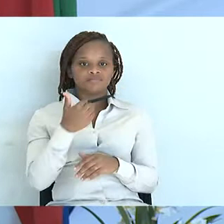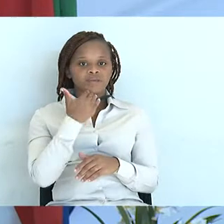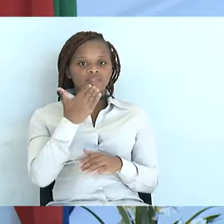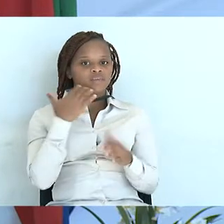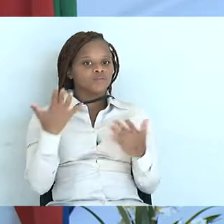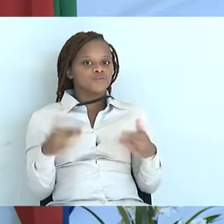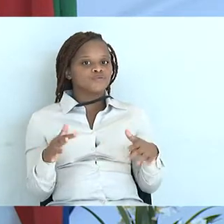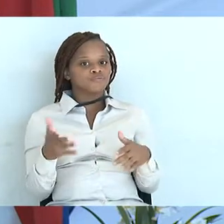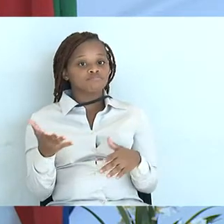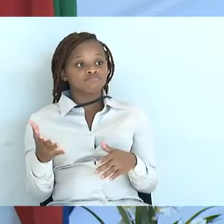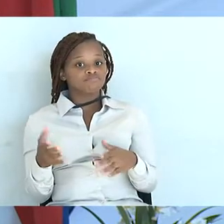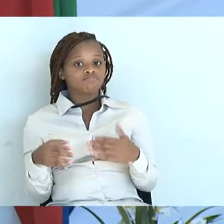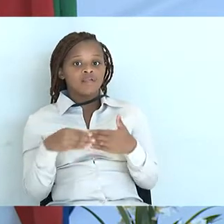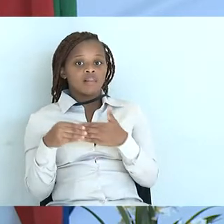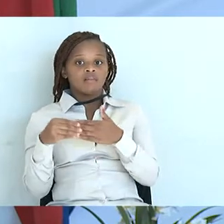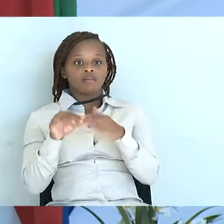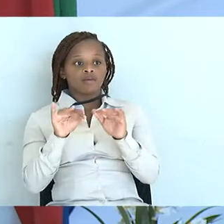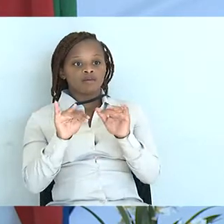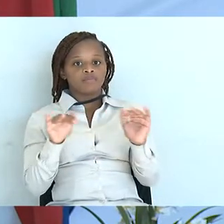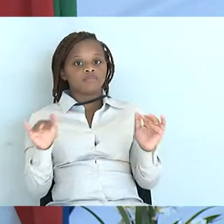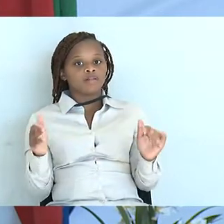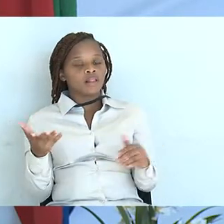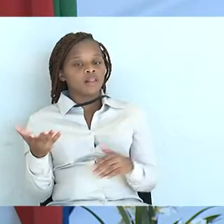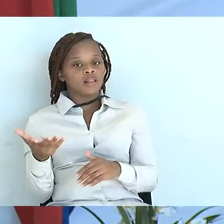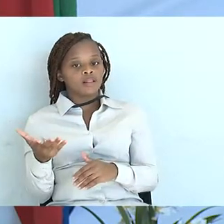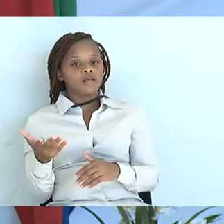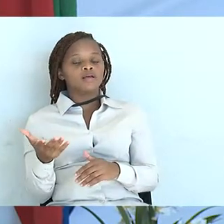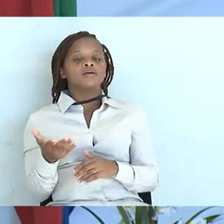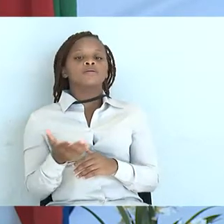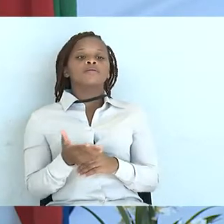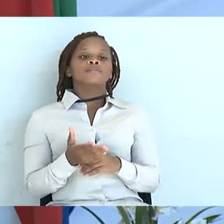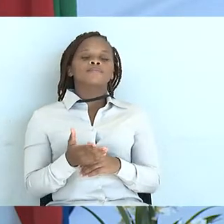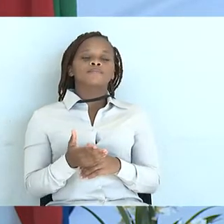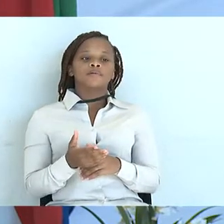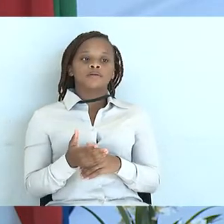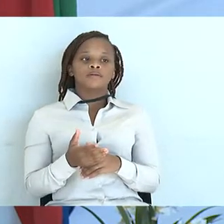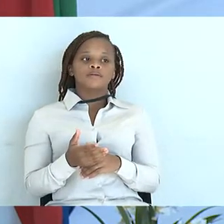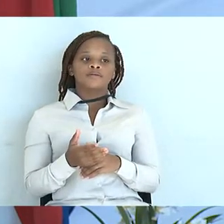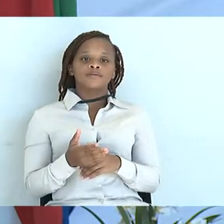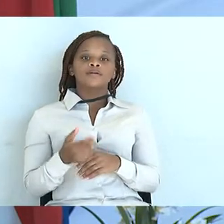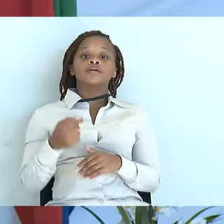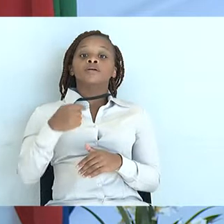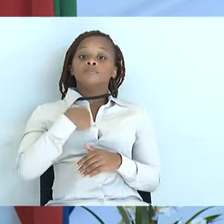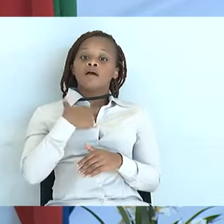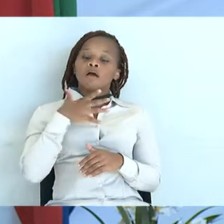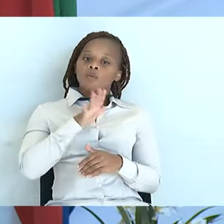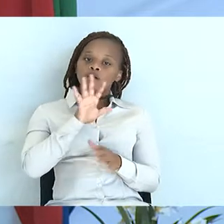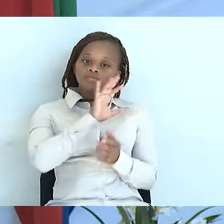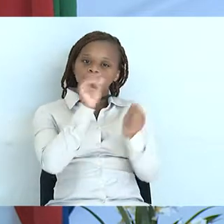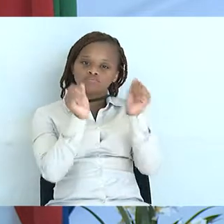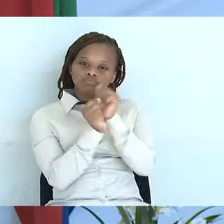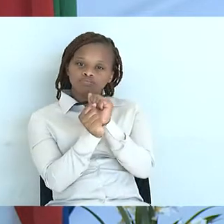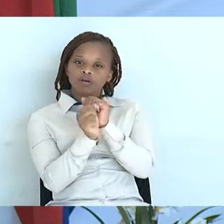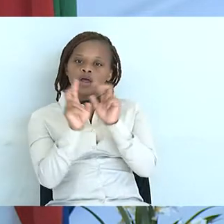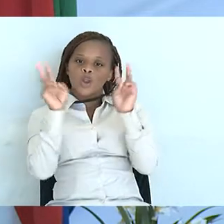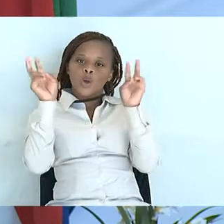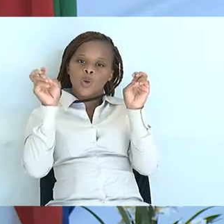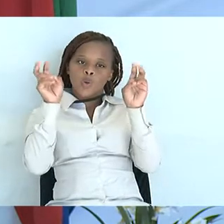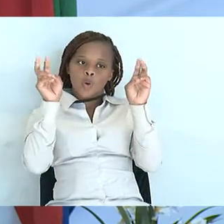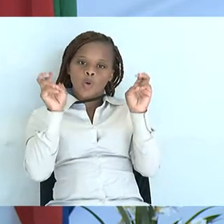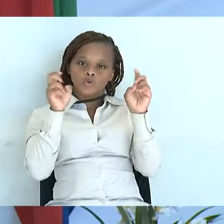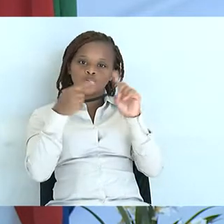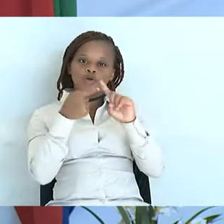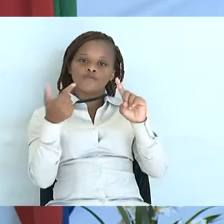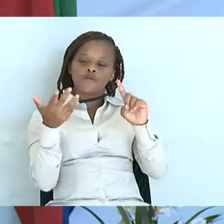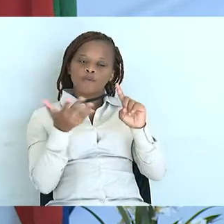leadership. We end this with a quote from our